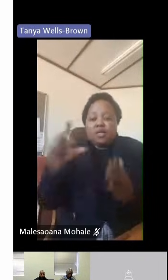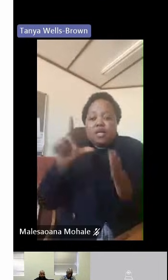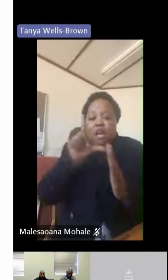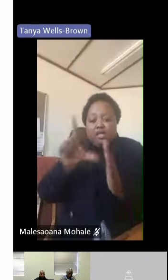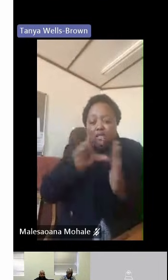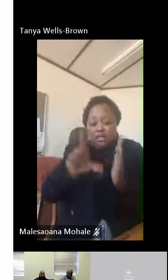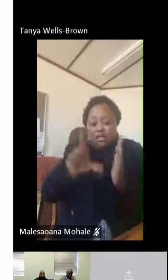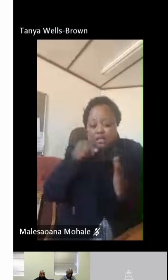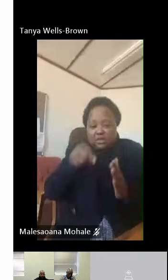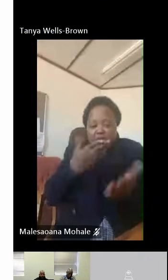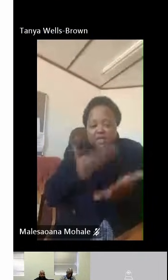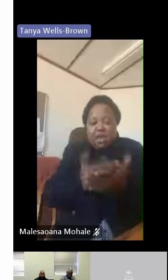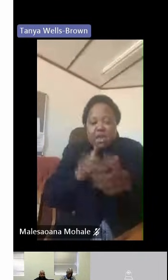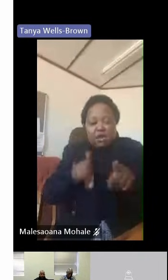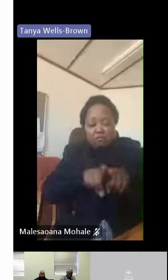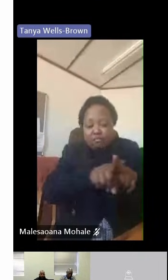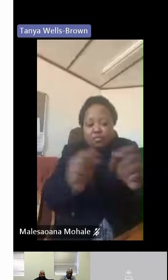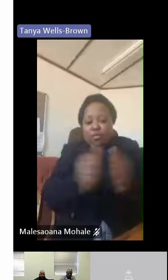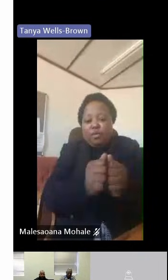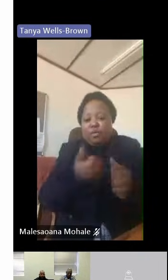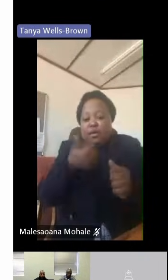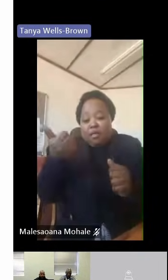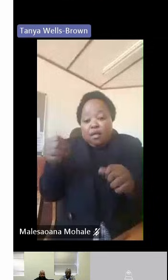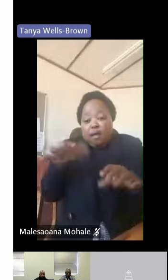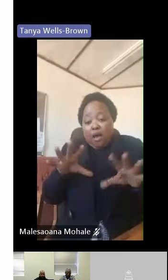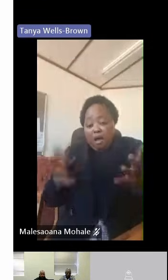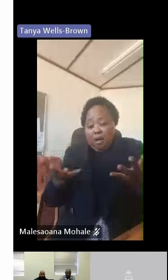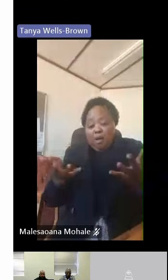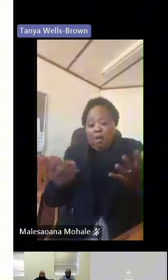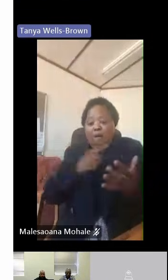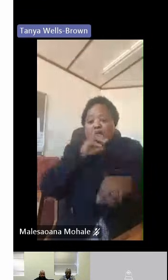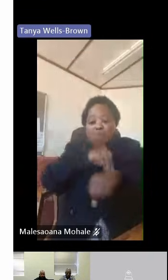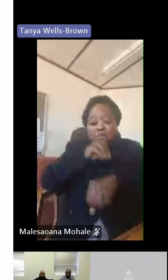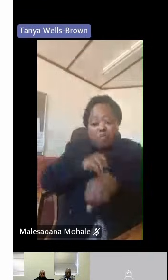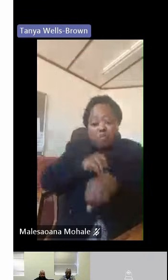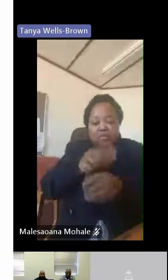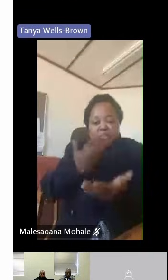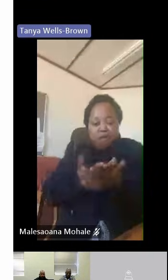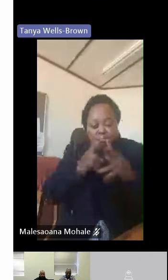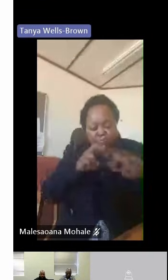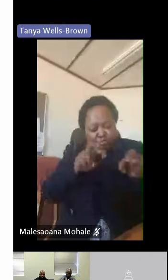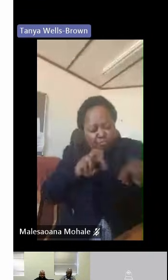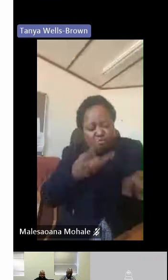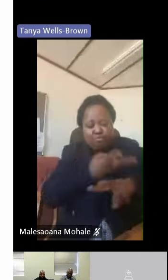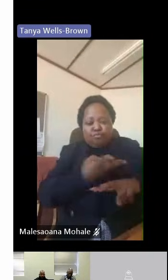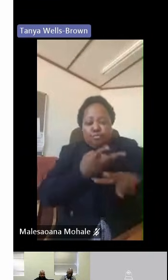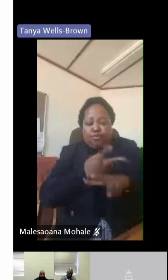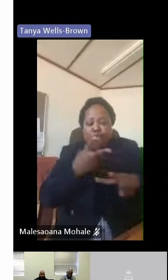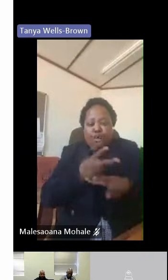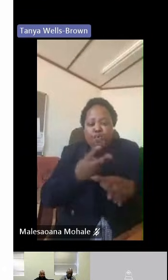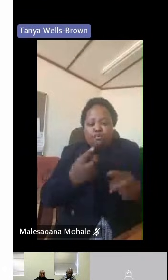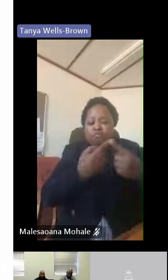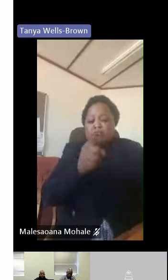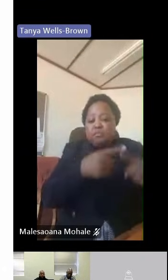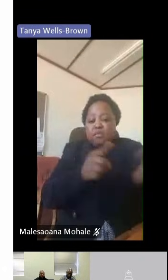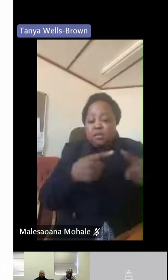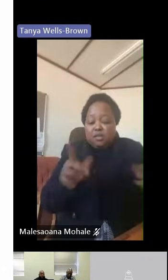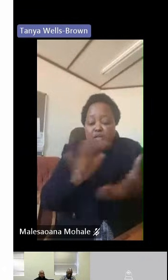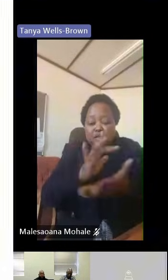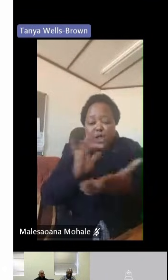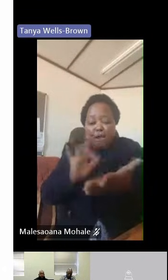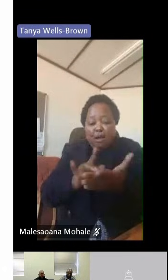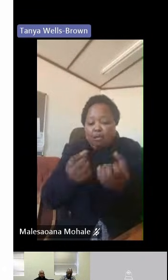others, you have the opportunity to look at this multi-sectoral approach and refine that so that you